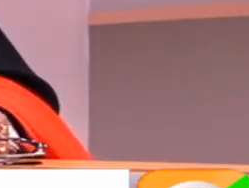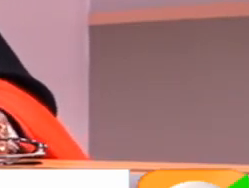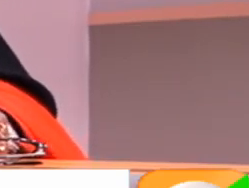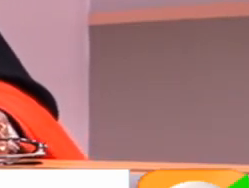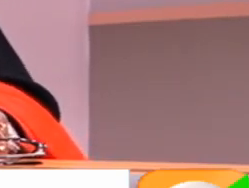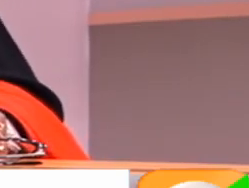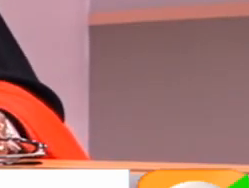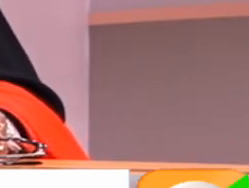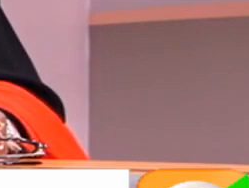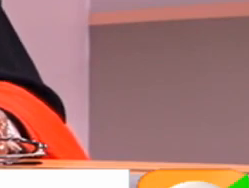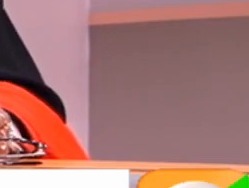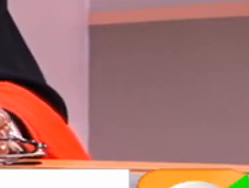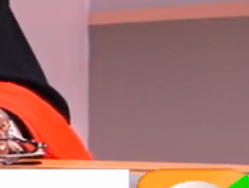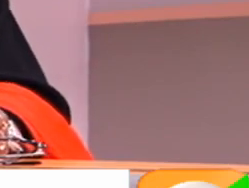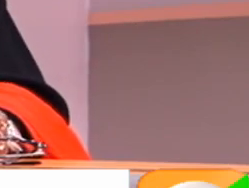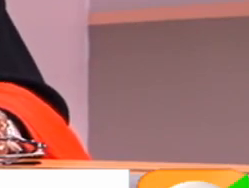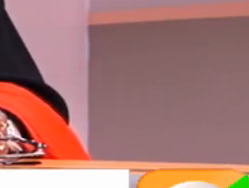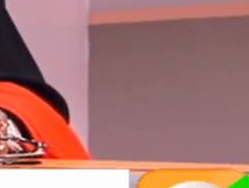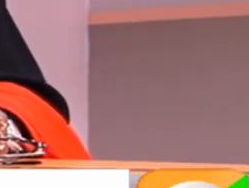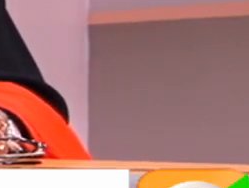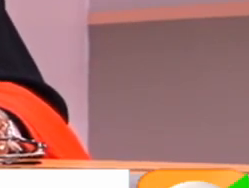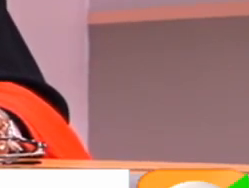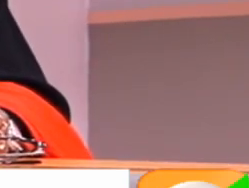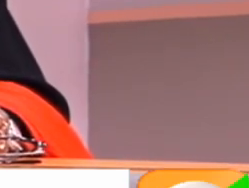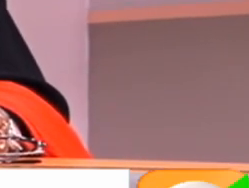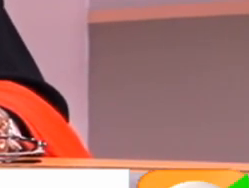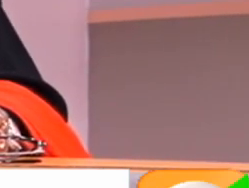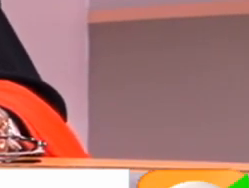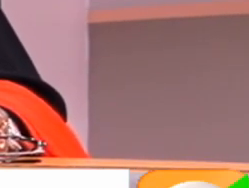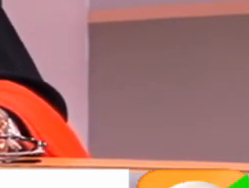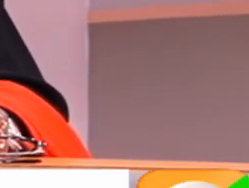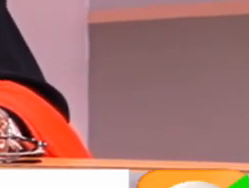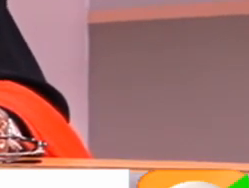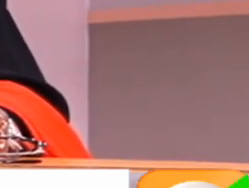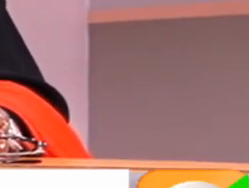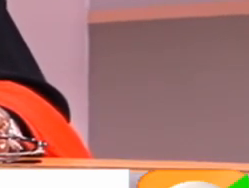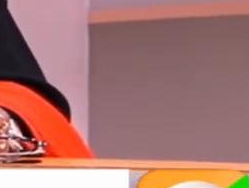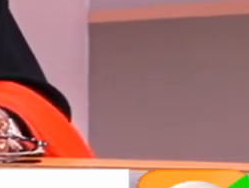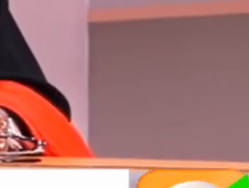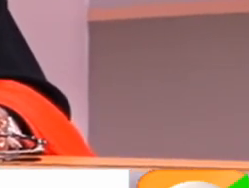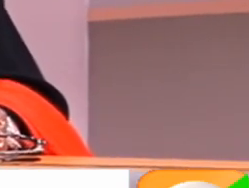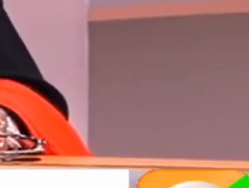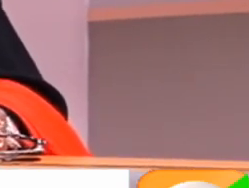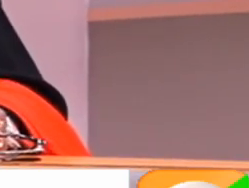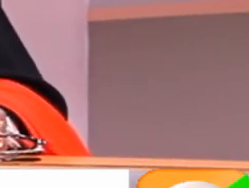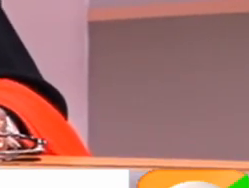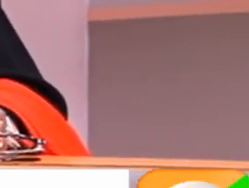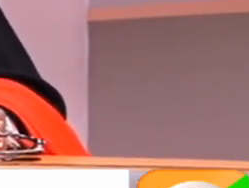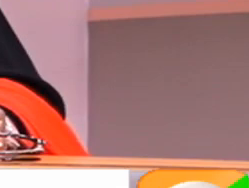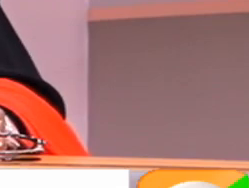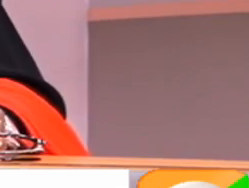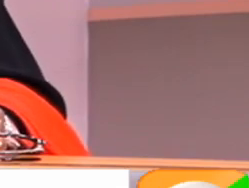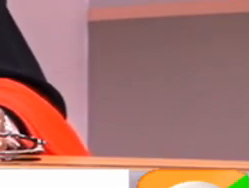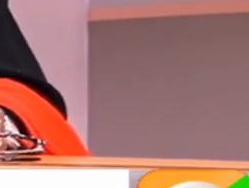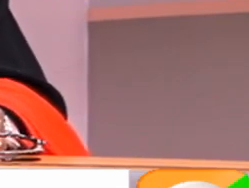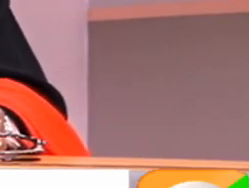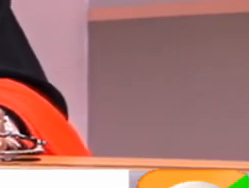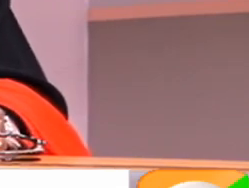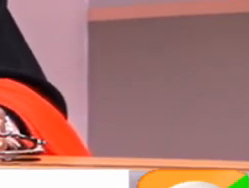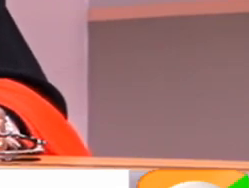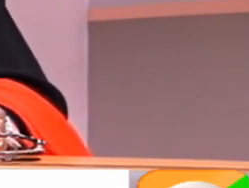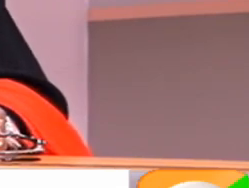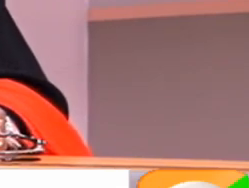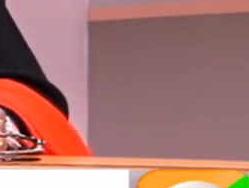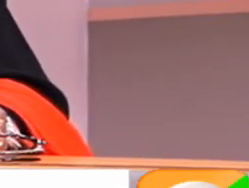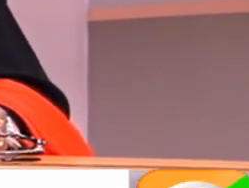which are in Eastleigh, which of course now are not open. That's one. And two, we have people like hawkers who come there and sell their wares. We have